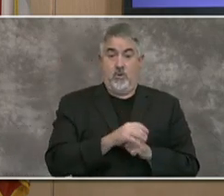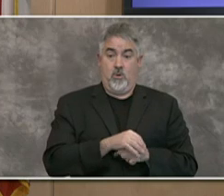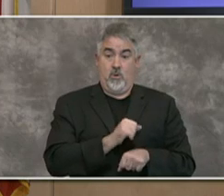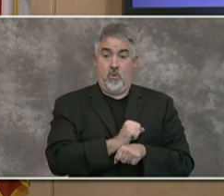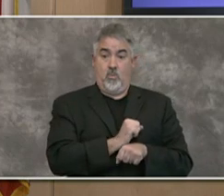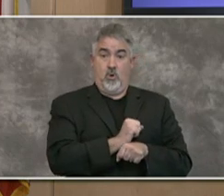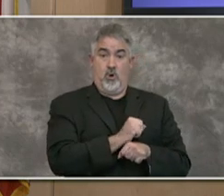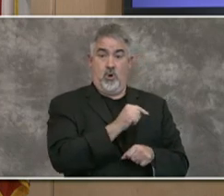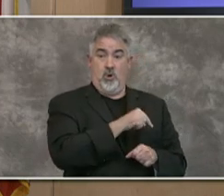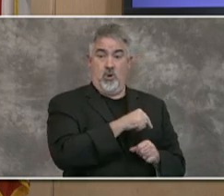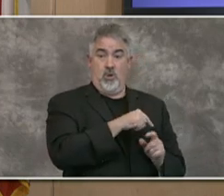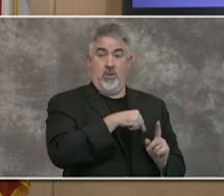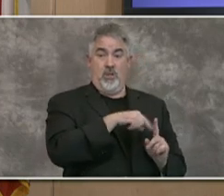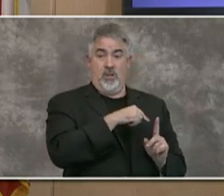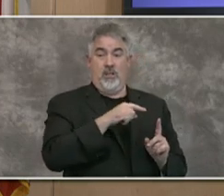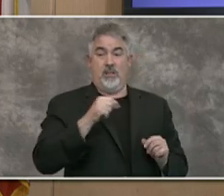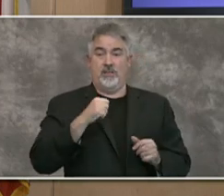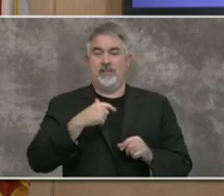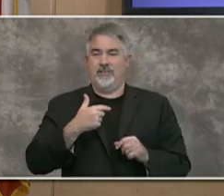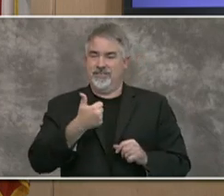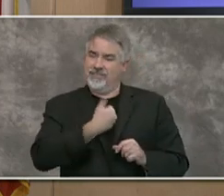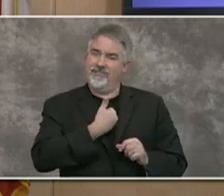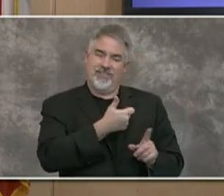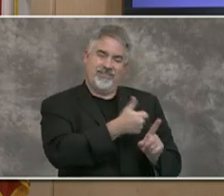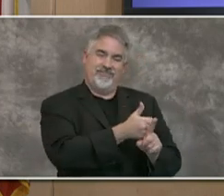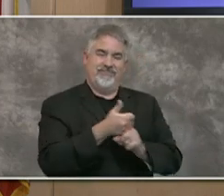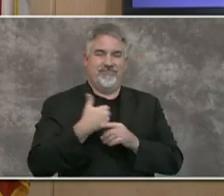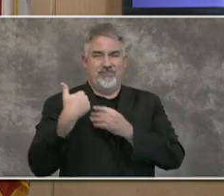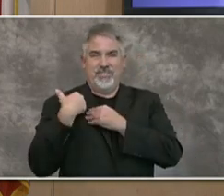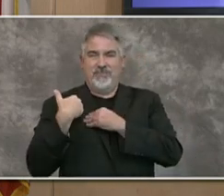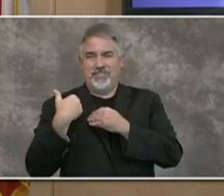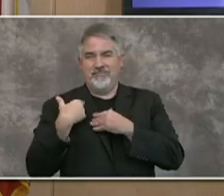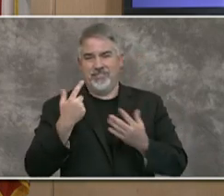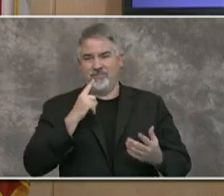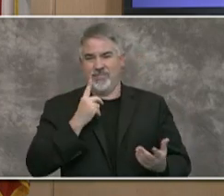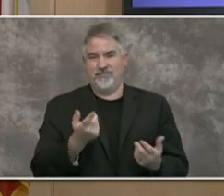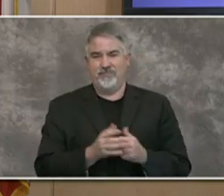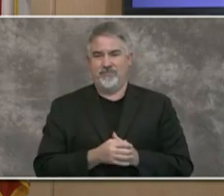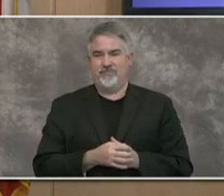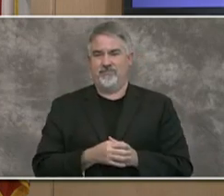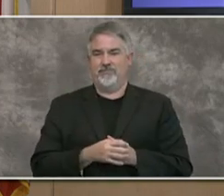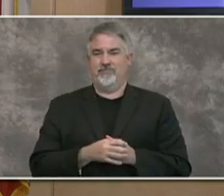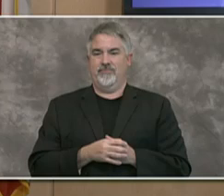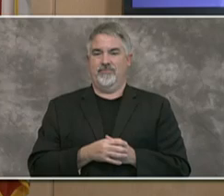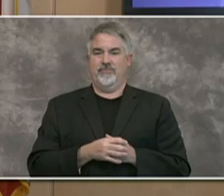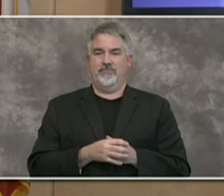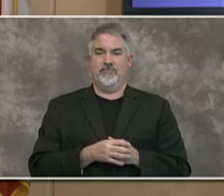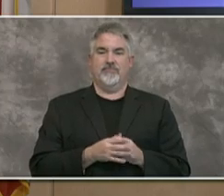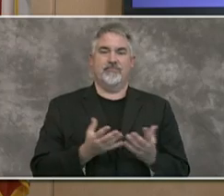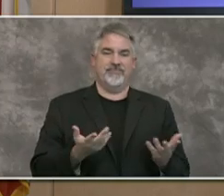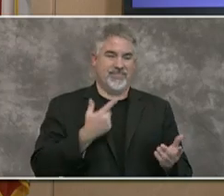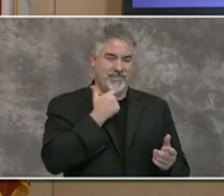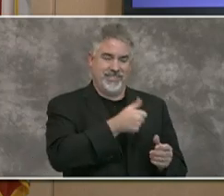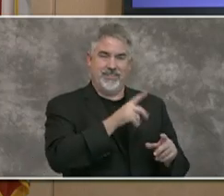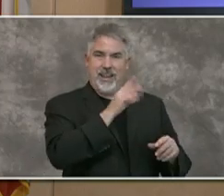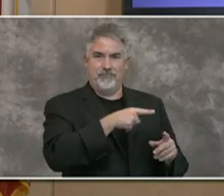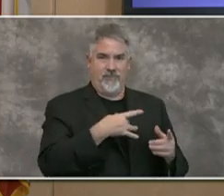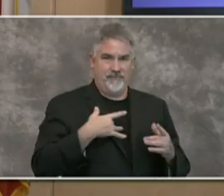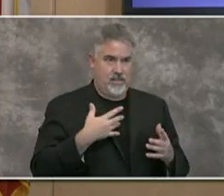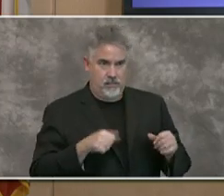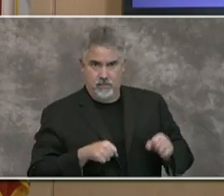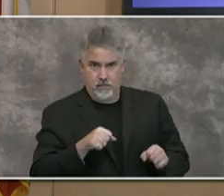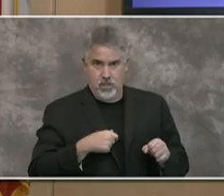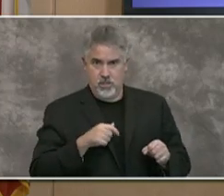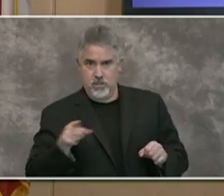is to be self-monitoring and not to quarantine. Is there